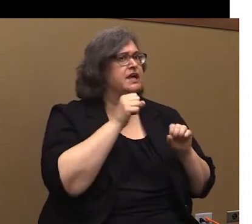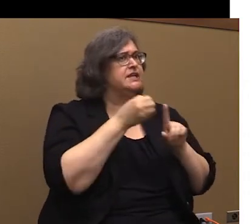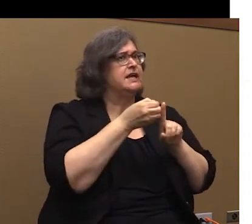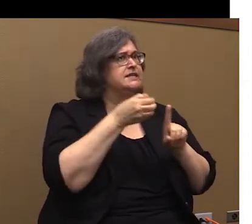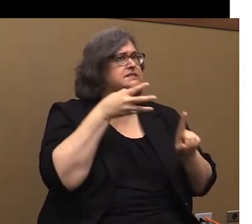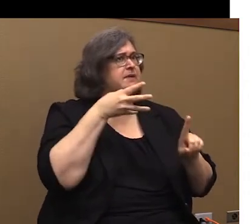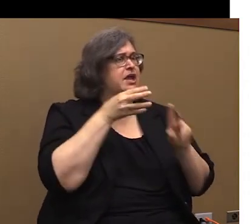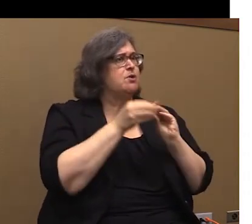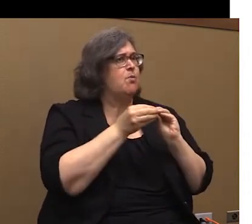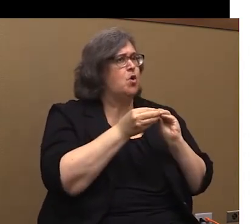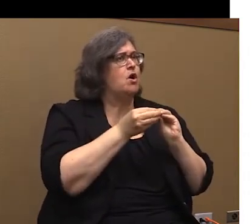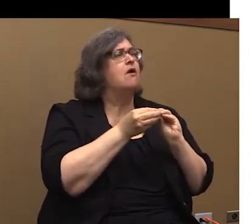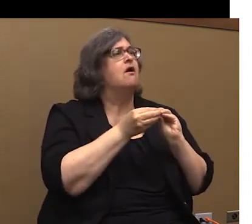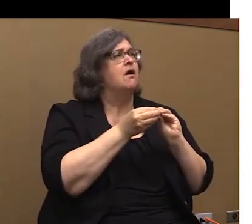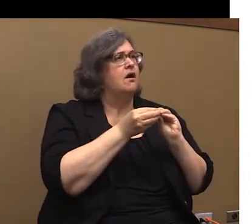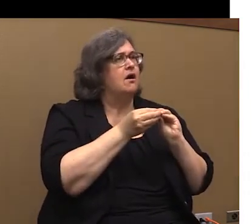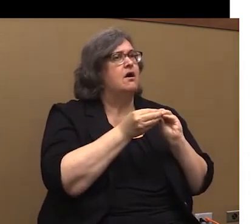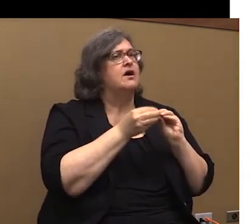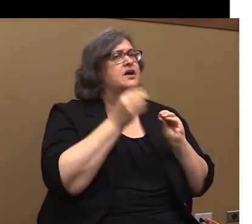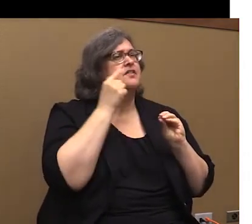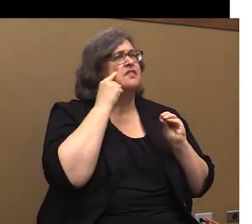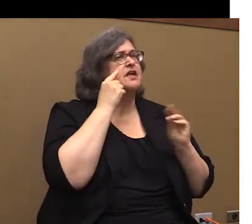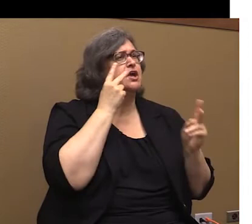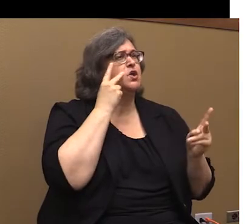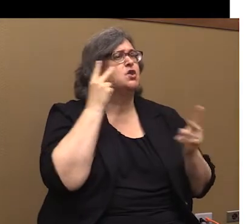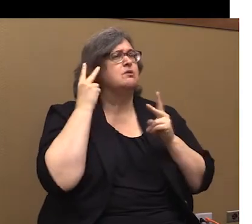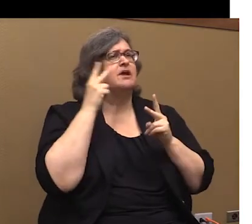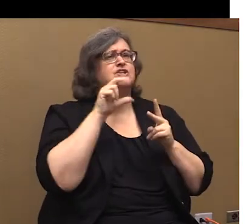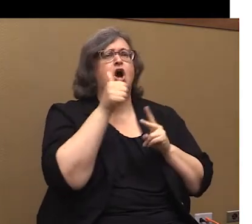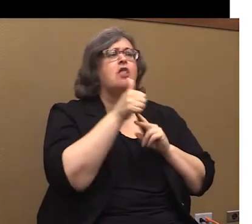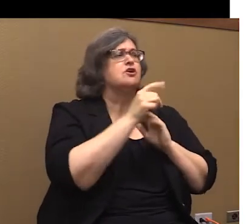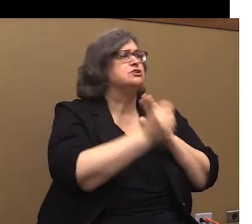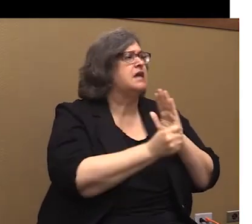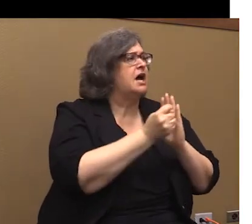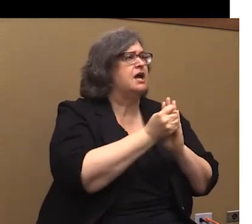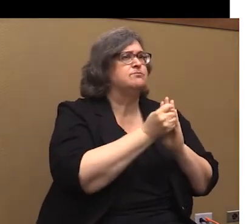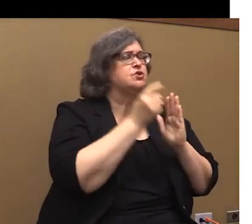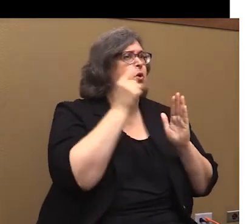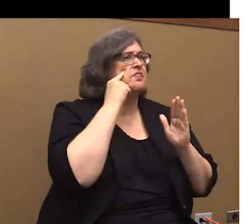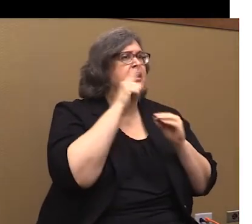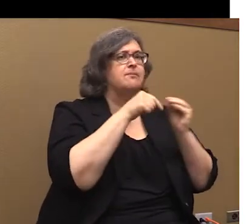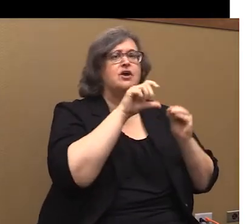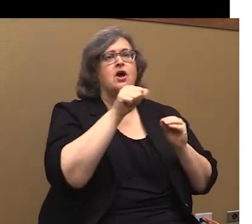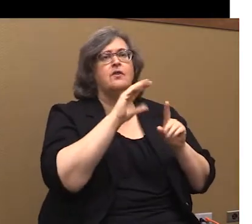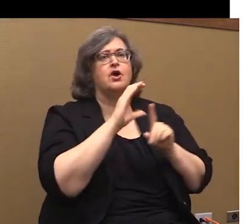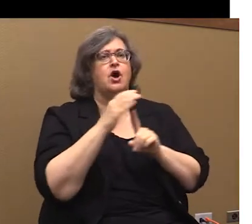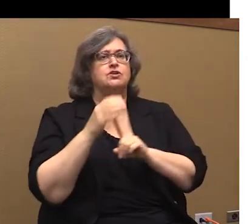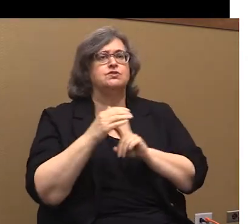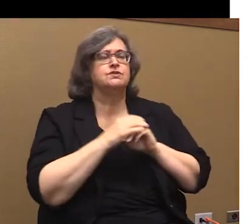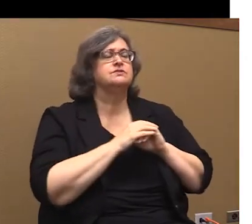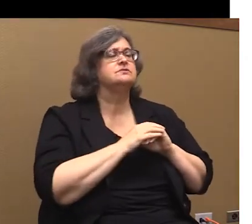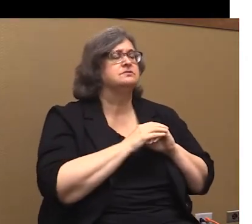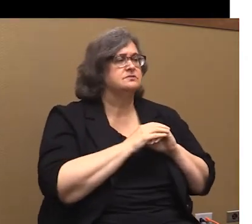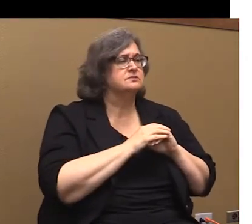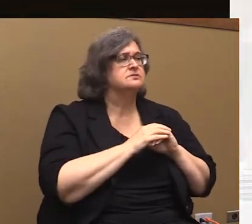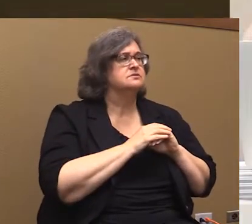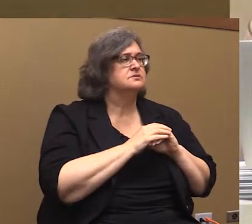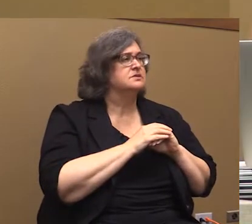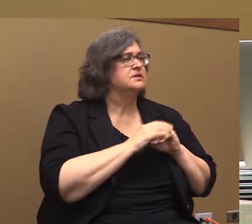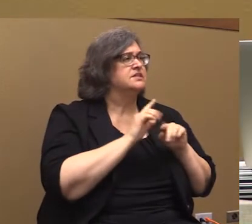preteens are able to kind of expand that to other eras or other cultures.